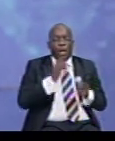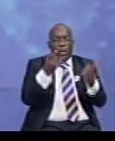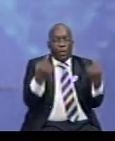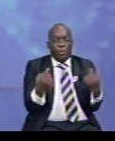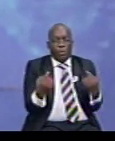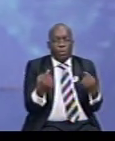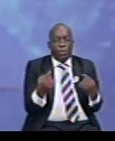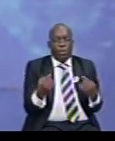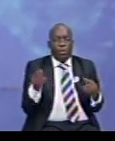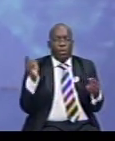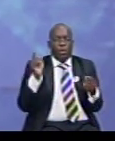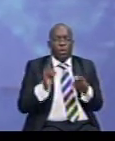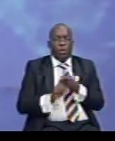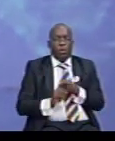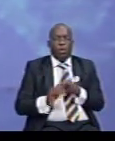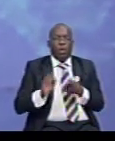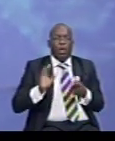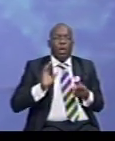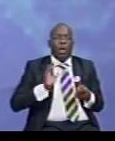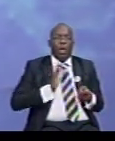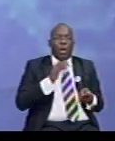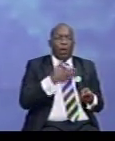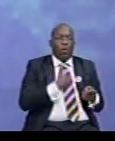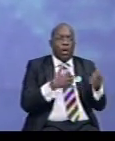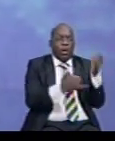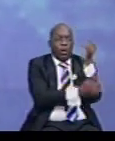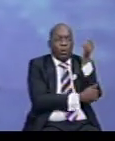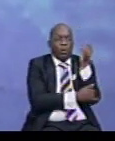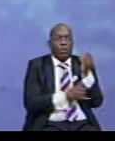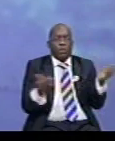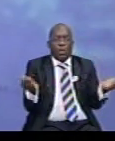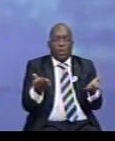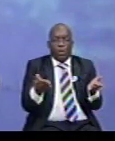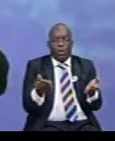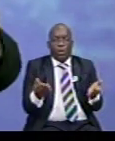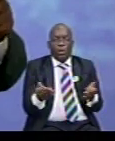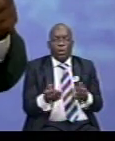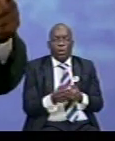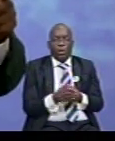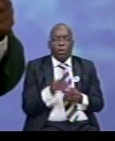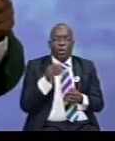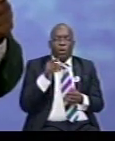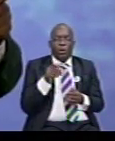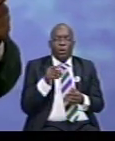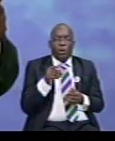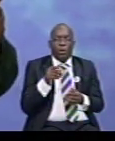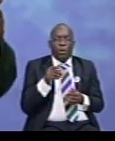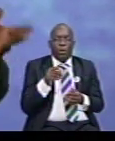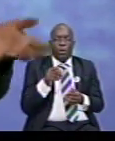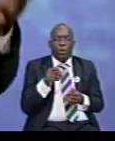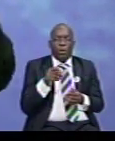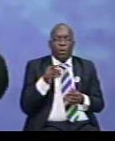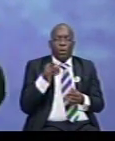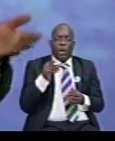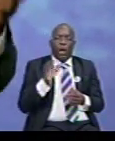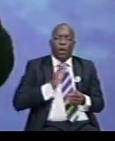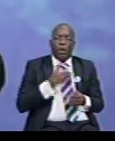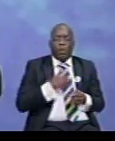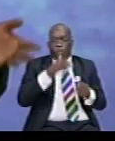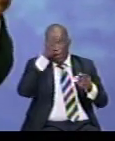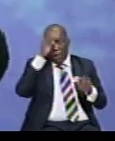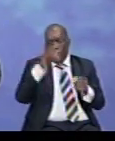to our country here, Ghana, many years ago. Their husband and herself have been